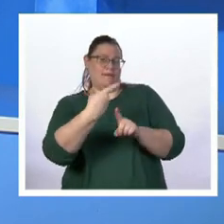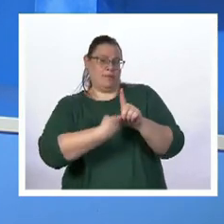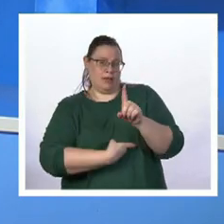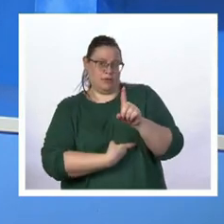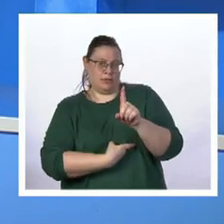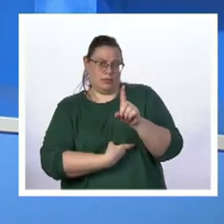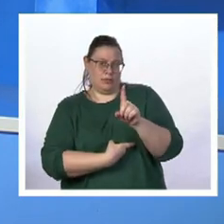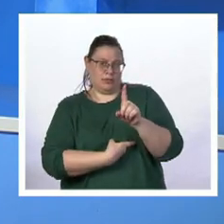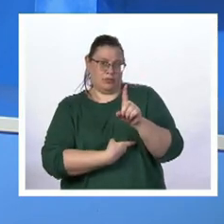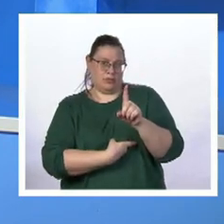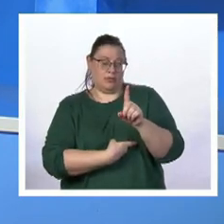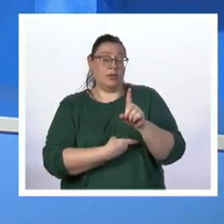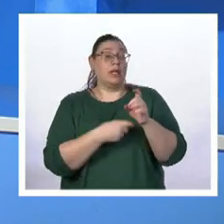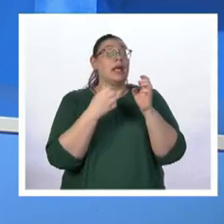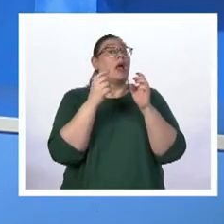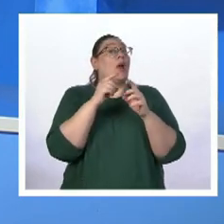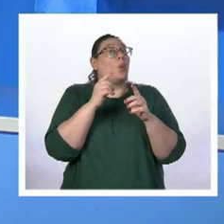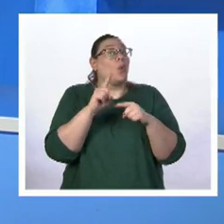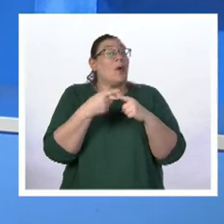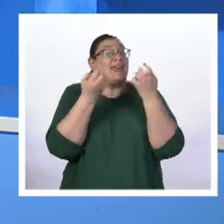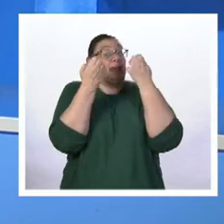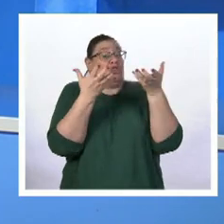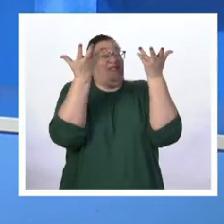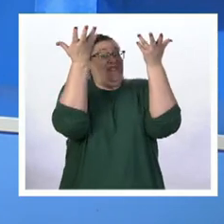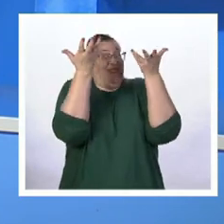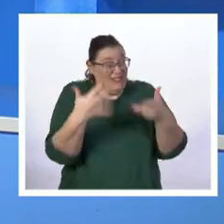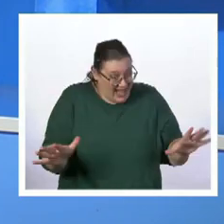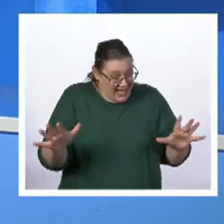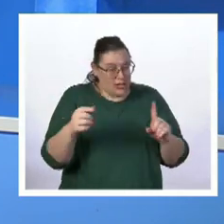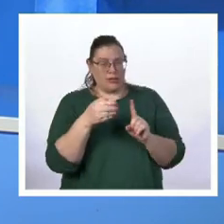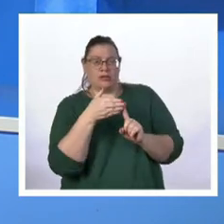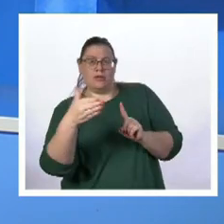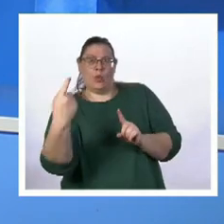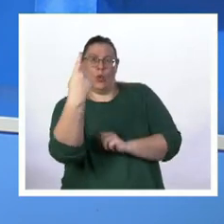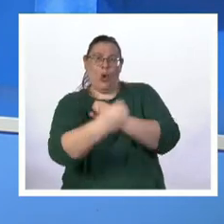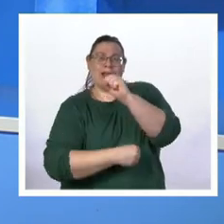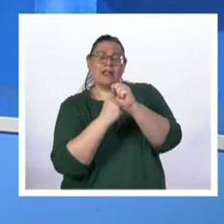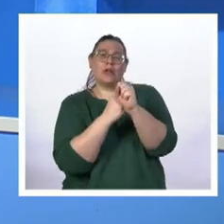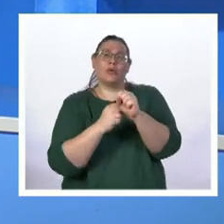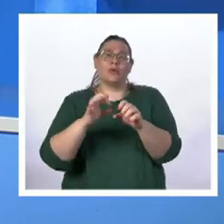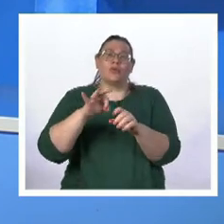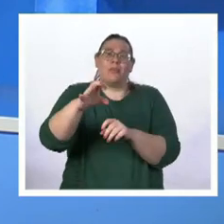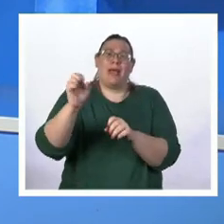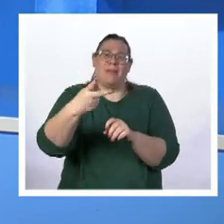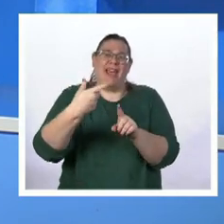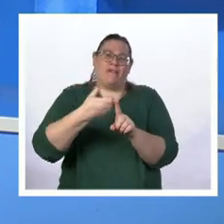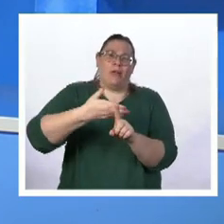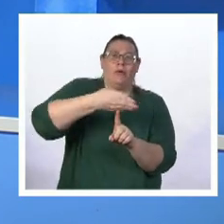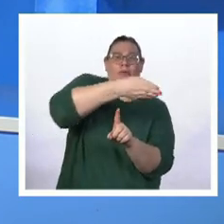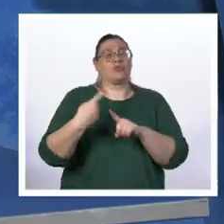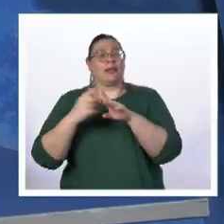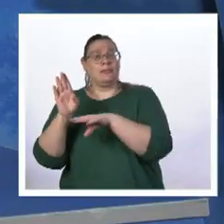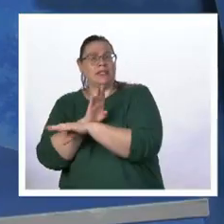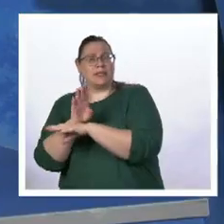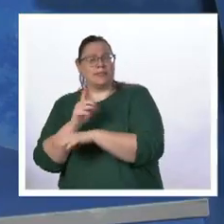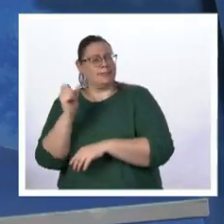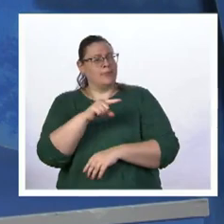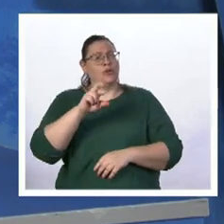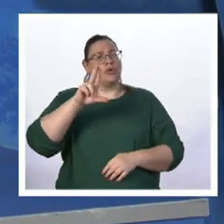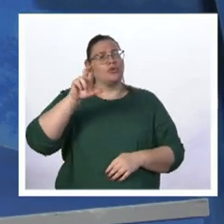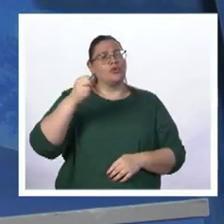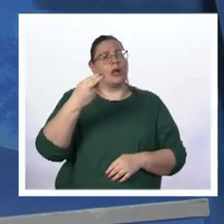after the emergency is over to make up those payments. And so we're trying to be flexible, we're trying to be responsible. Rushmore,